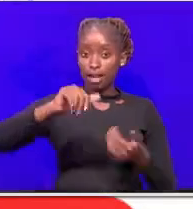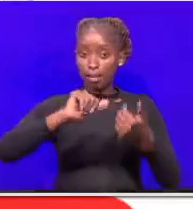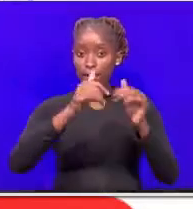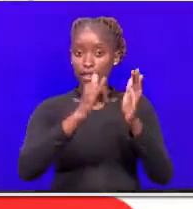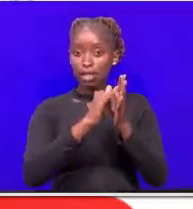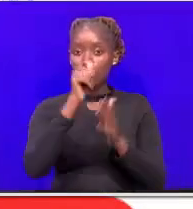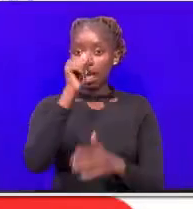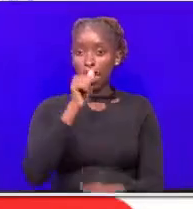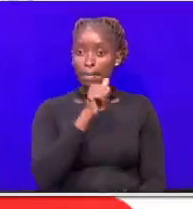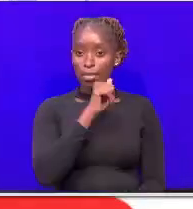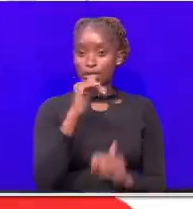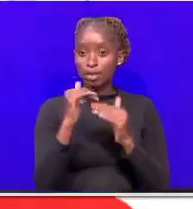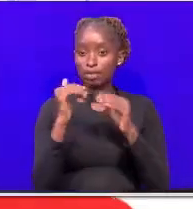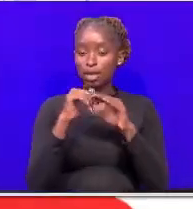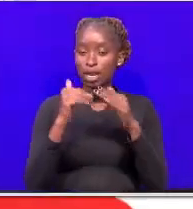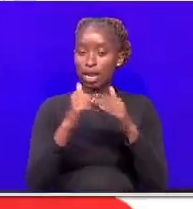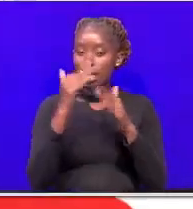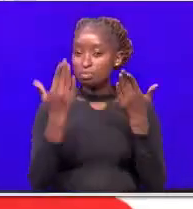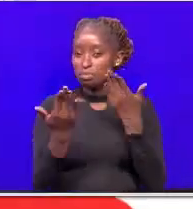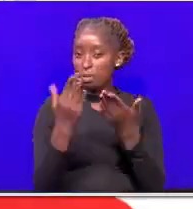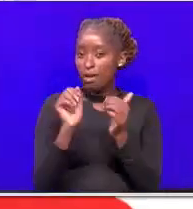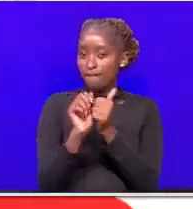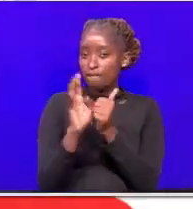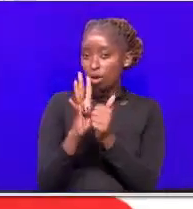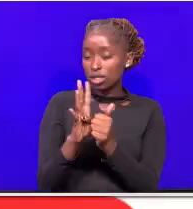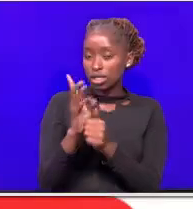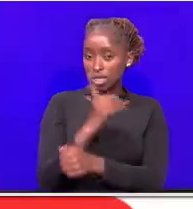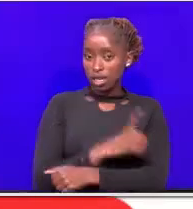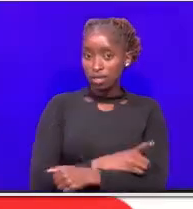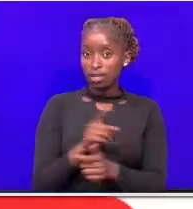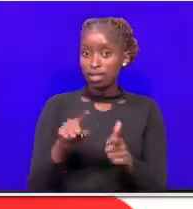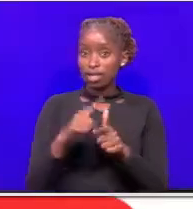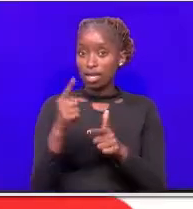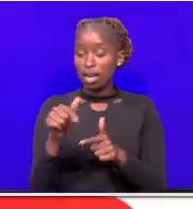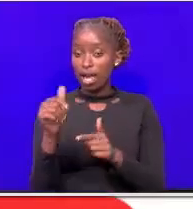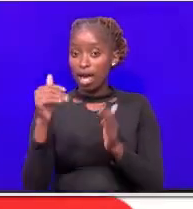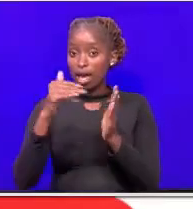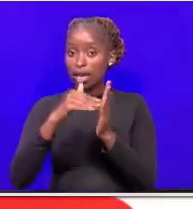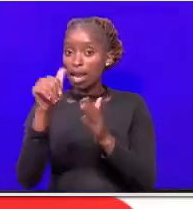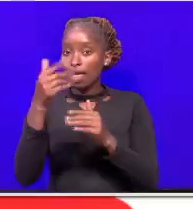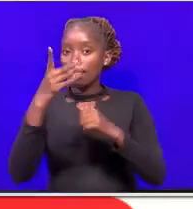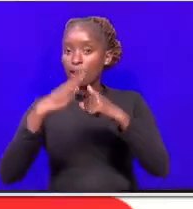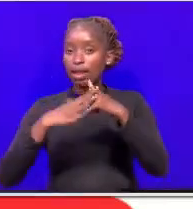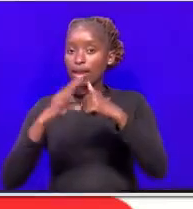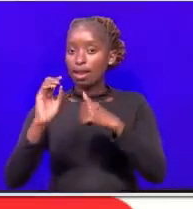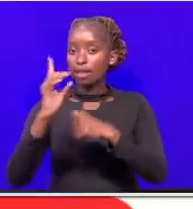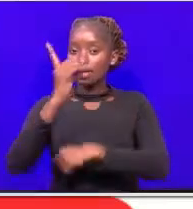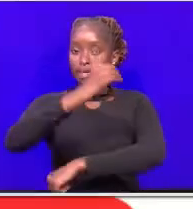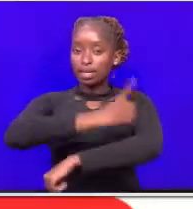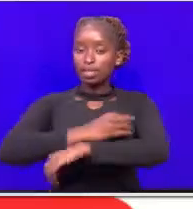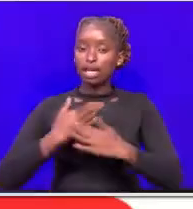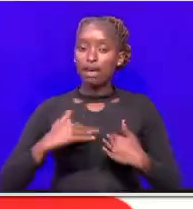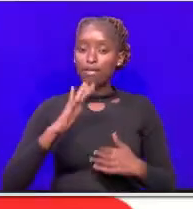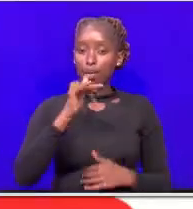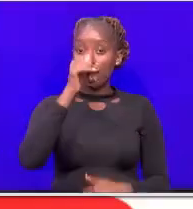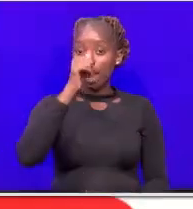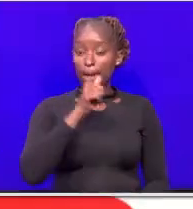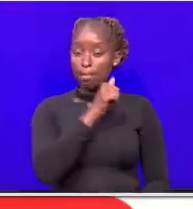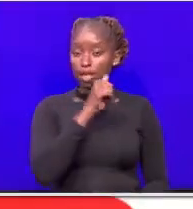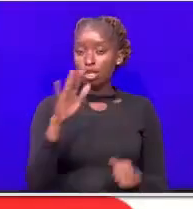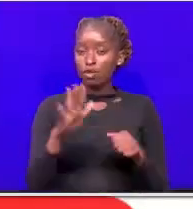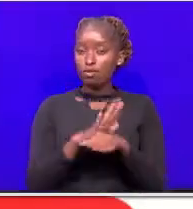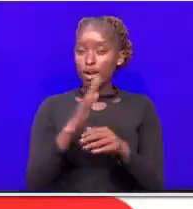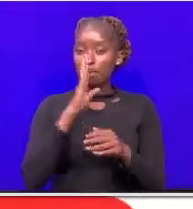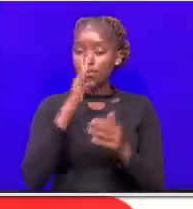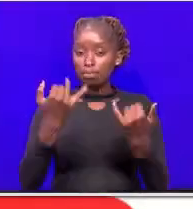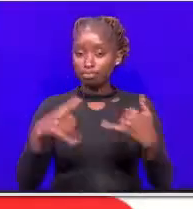Bill within the next 14 or so days. Then within another 90 days, we should be having IEBC fully constituted, and then